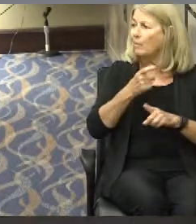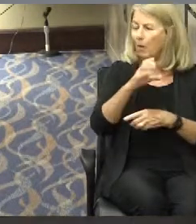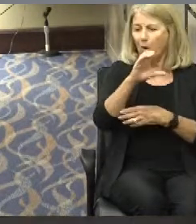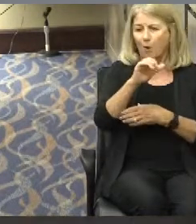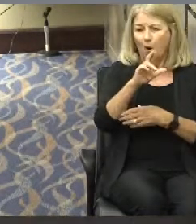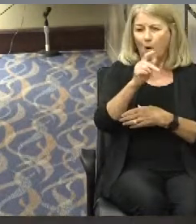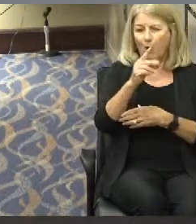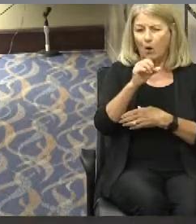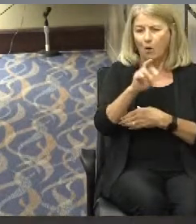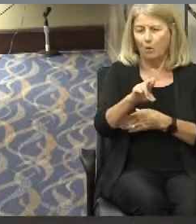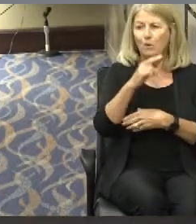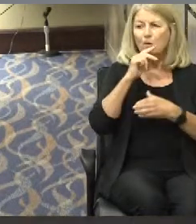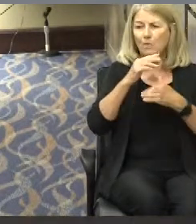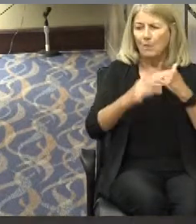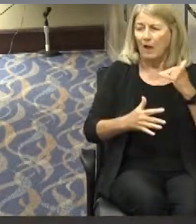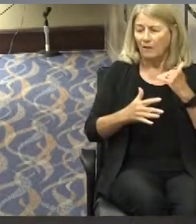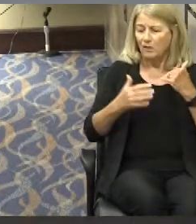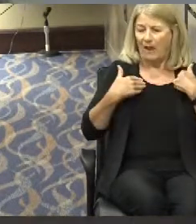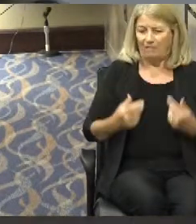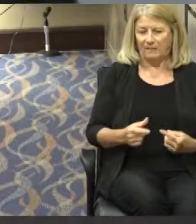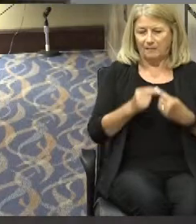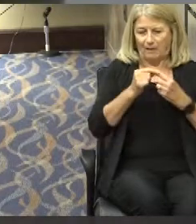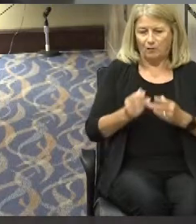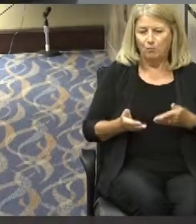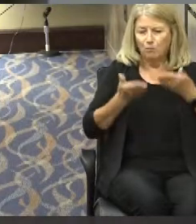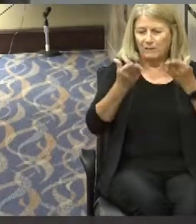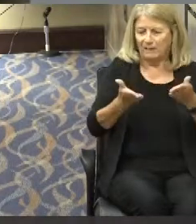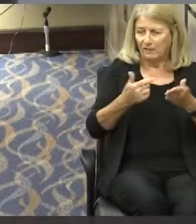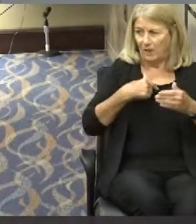special presentation, I believe.